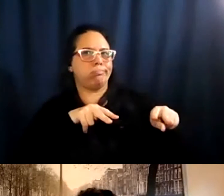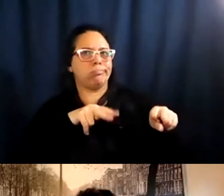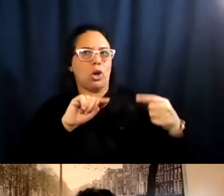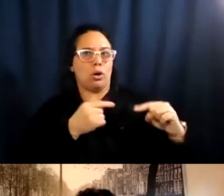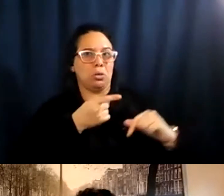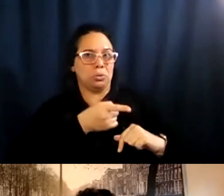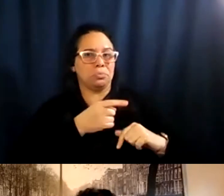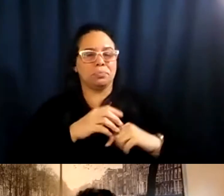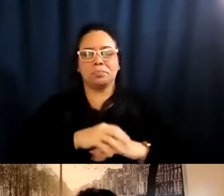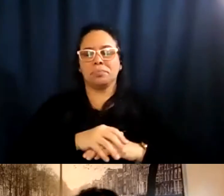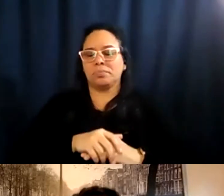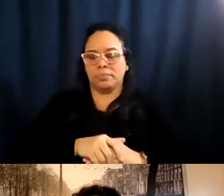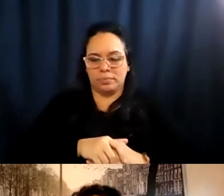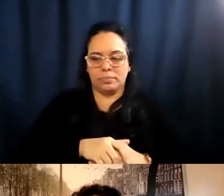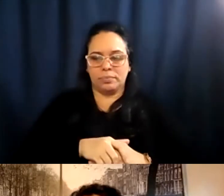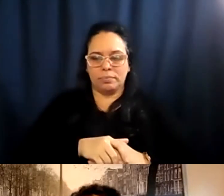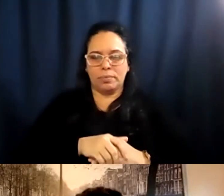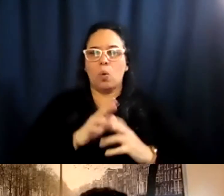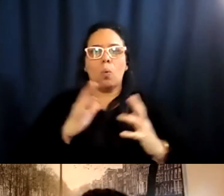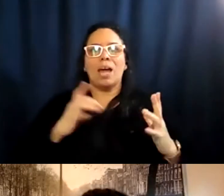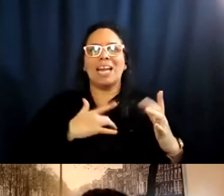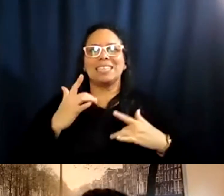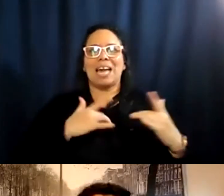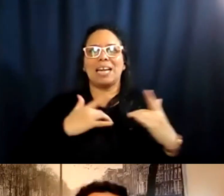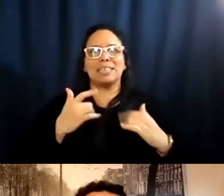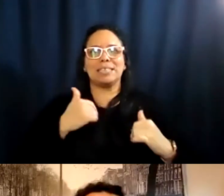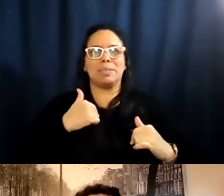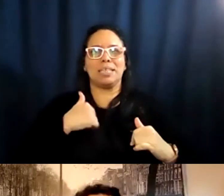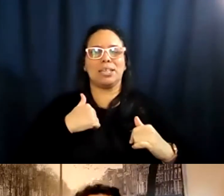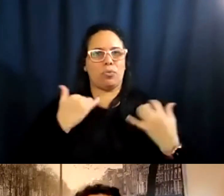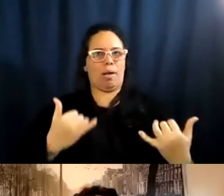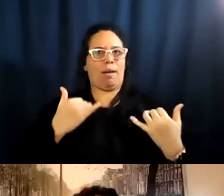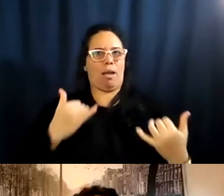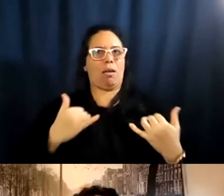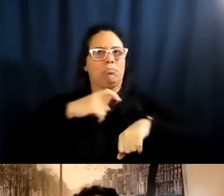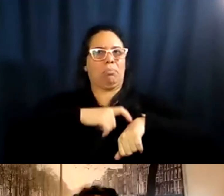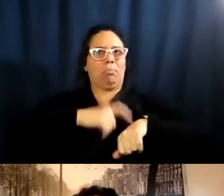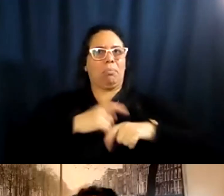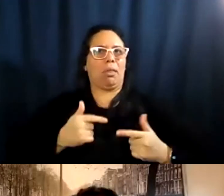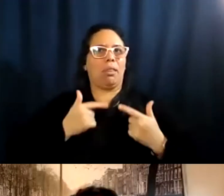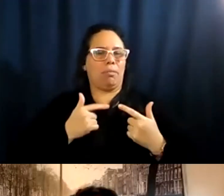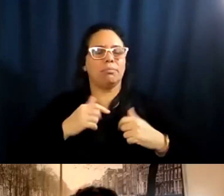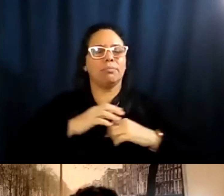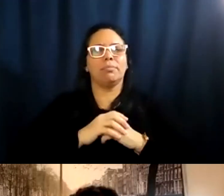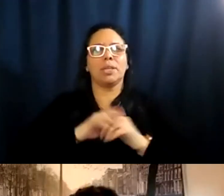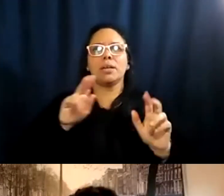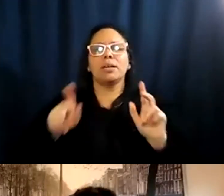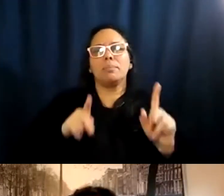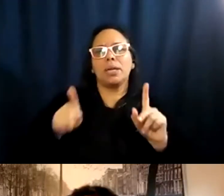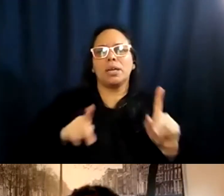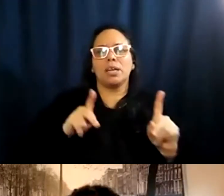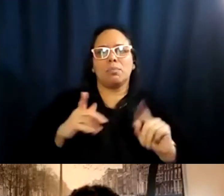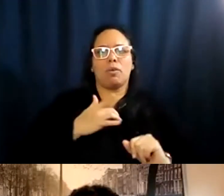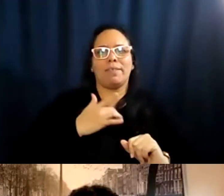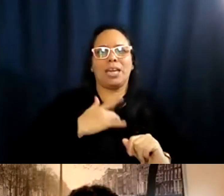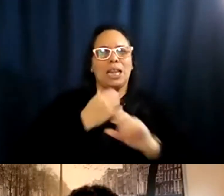think what excites me about the moment that we live in is I think people are feeling liberated